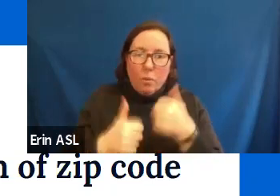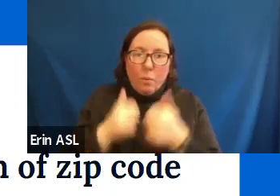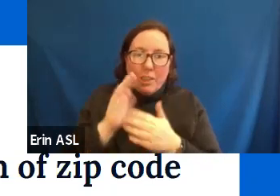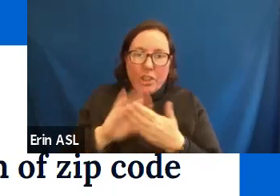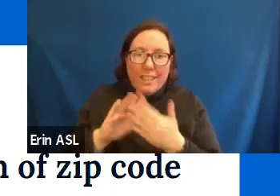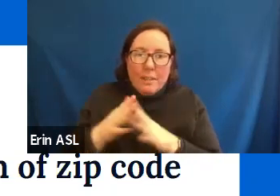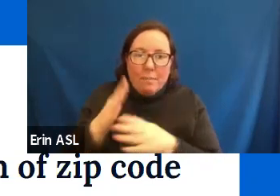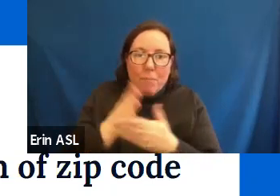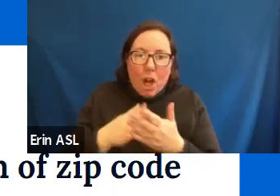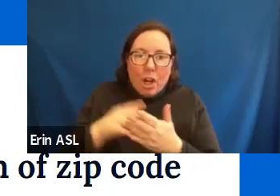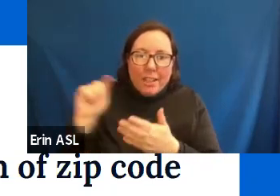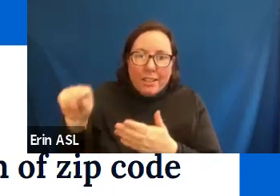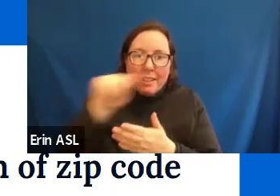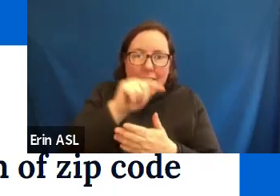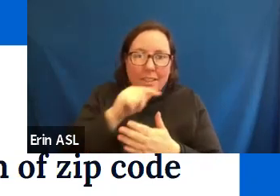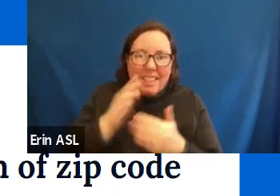zip code selects first?